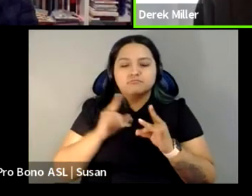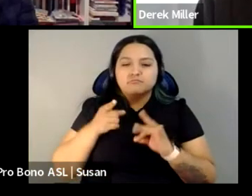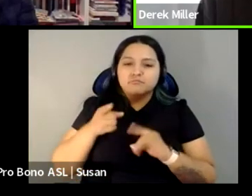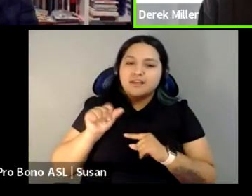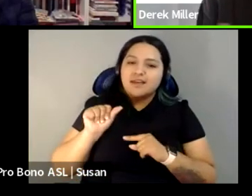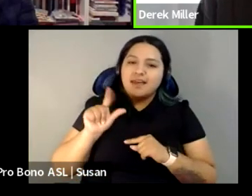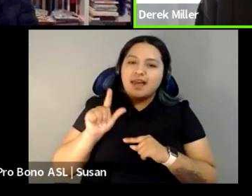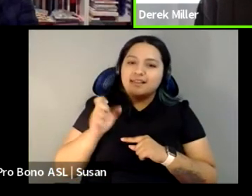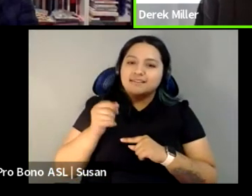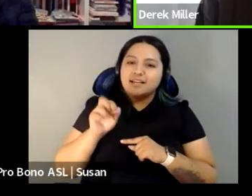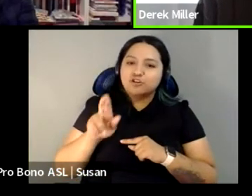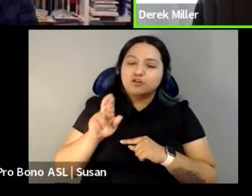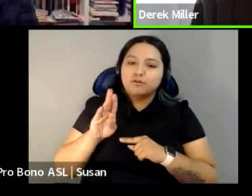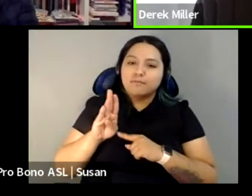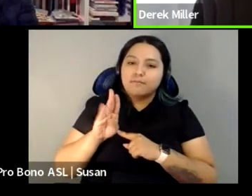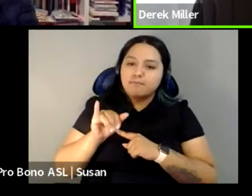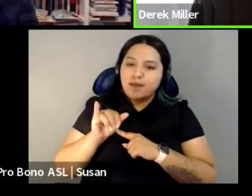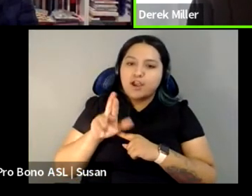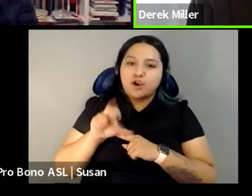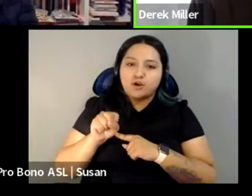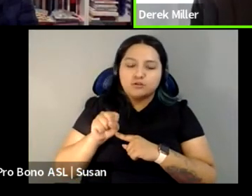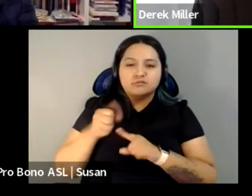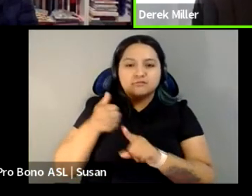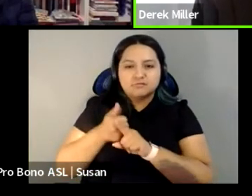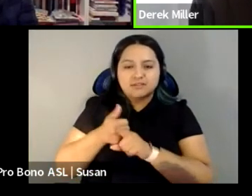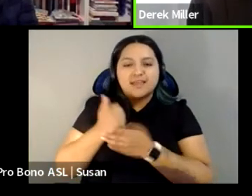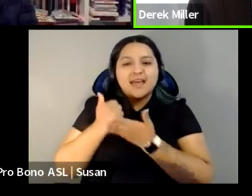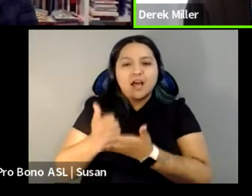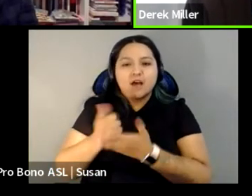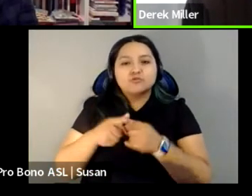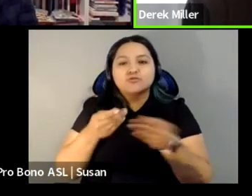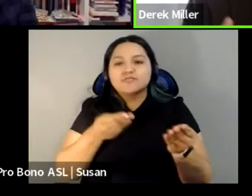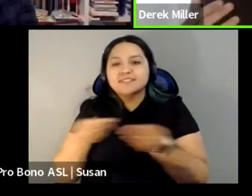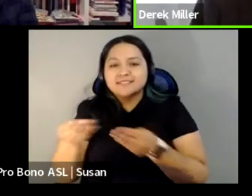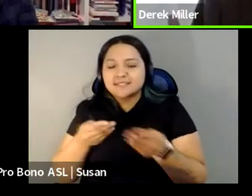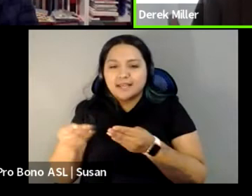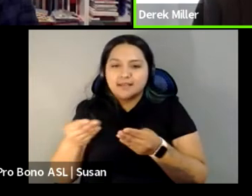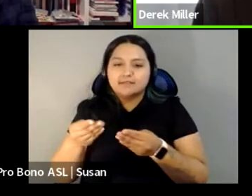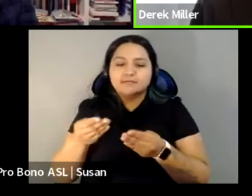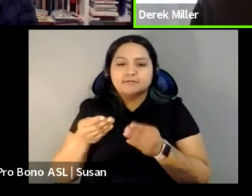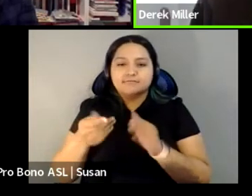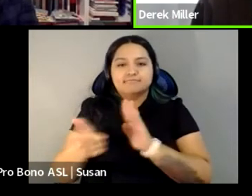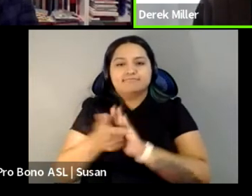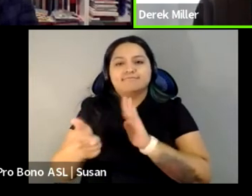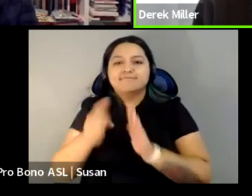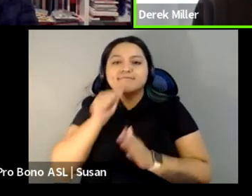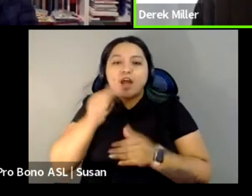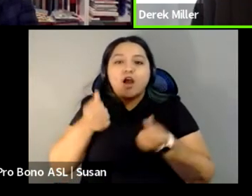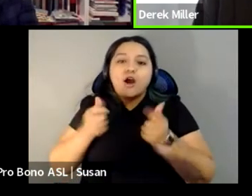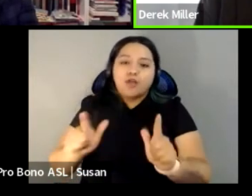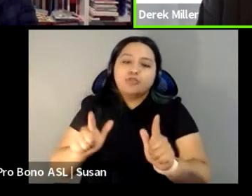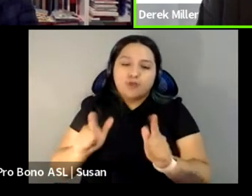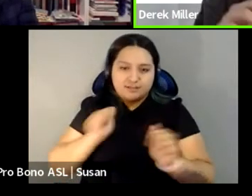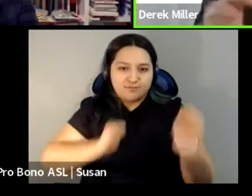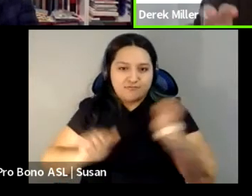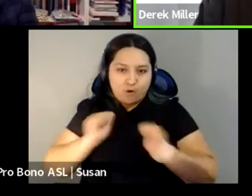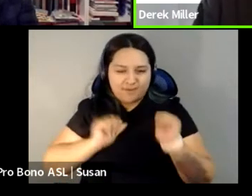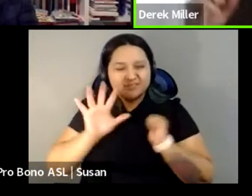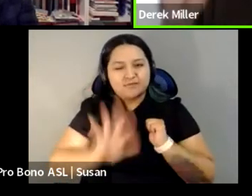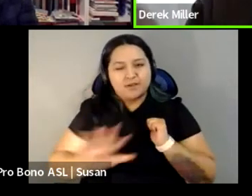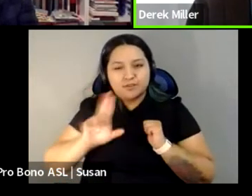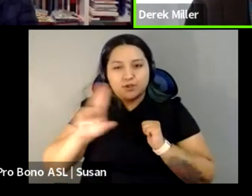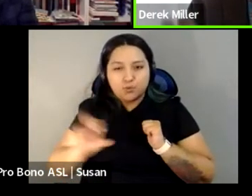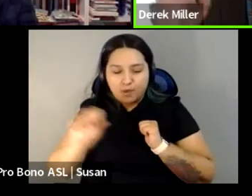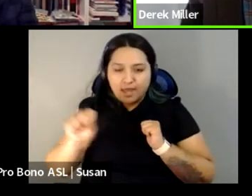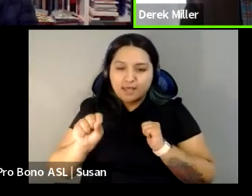entrepreneur who helped to facilitate unauthorized performances around the US. And like any good historian and writer, the word alleged